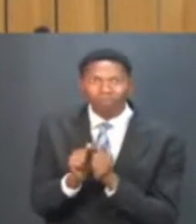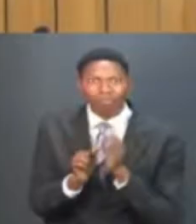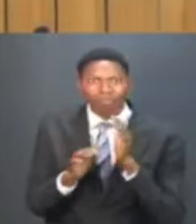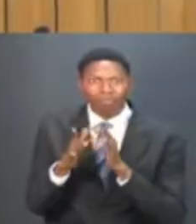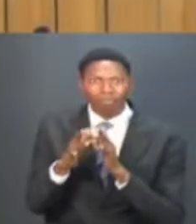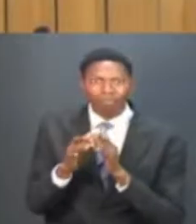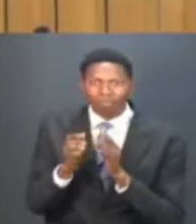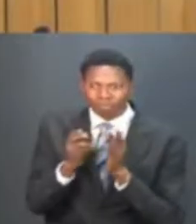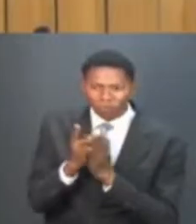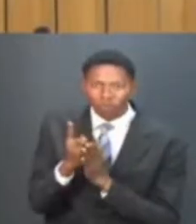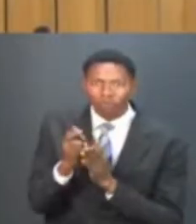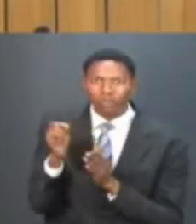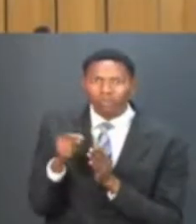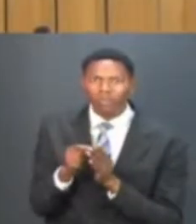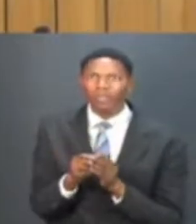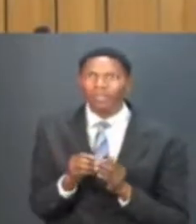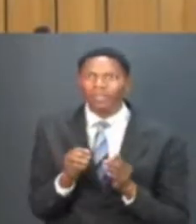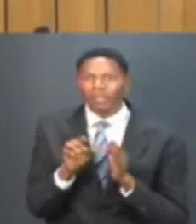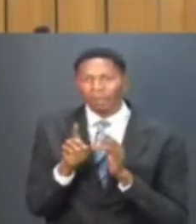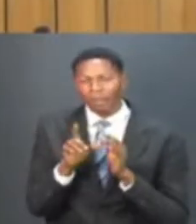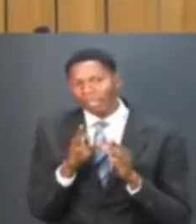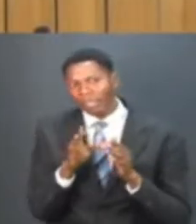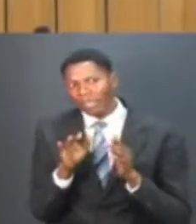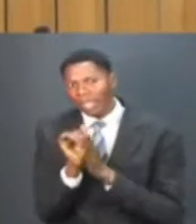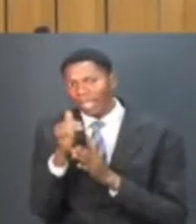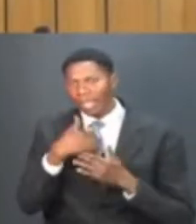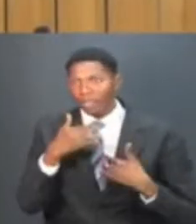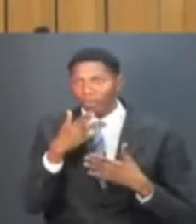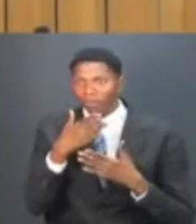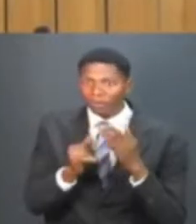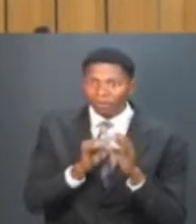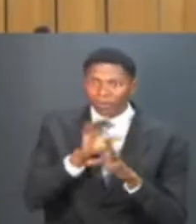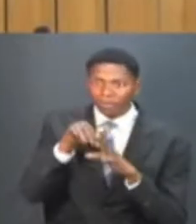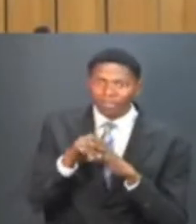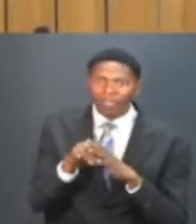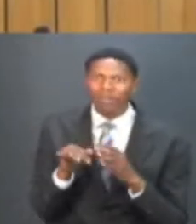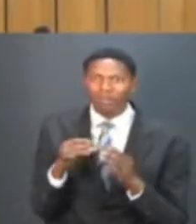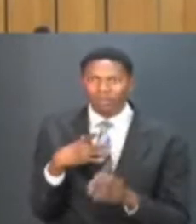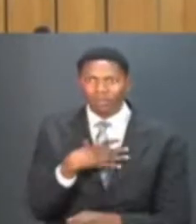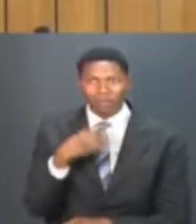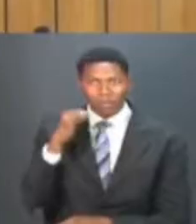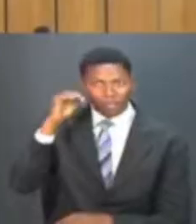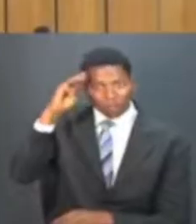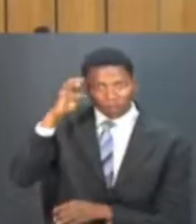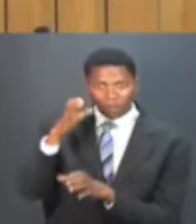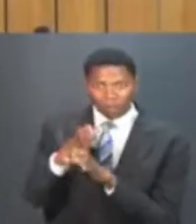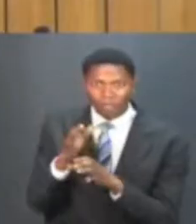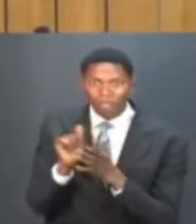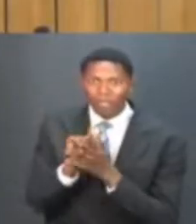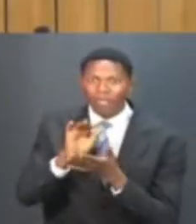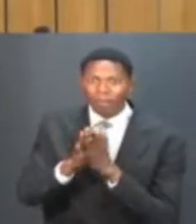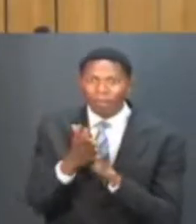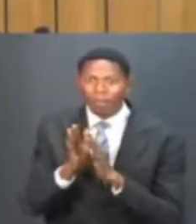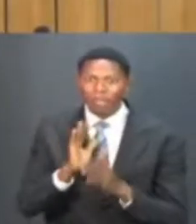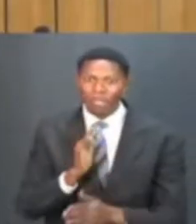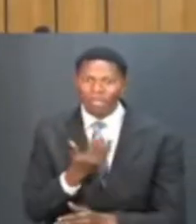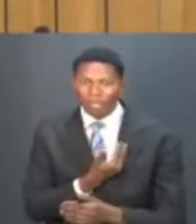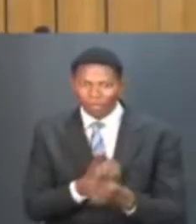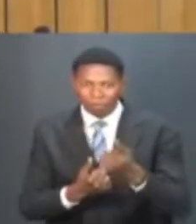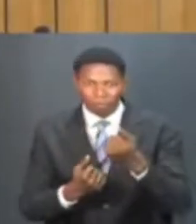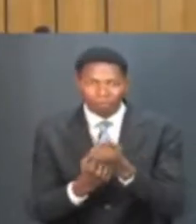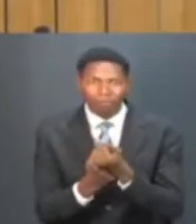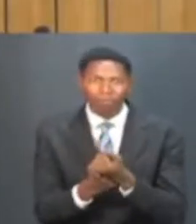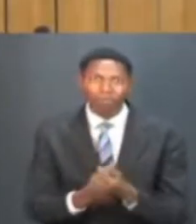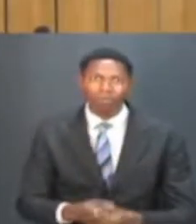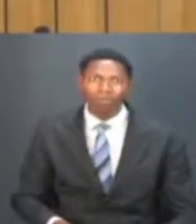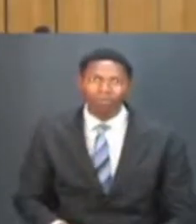where initiatives like Mahama Cares are strengthened to become a lasting pillar of our health system.